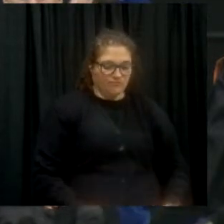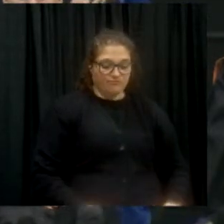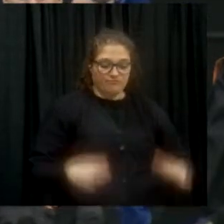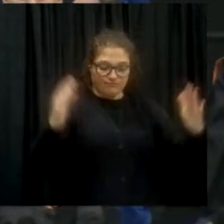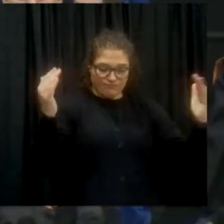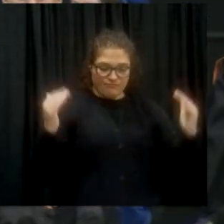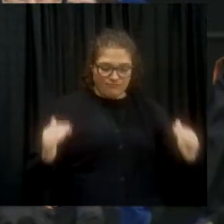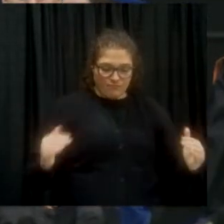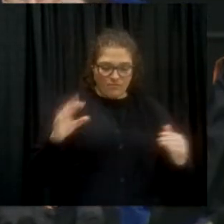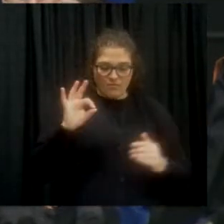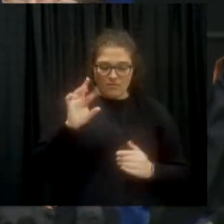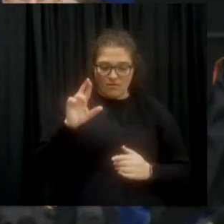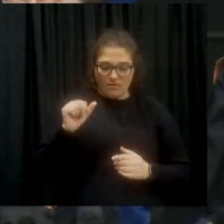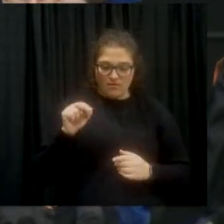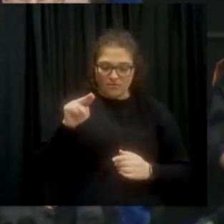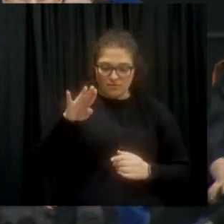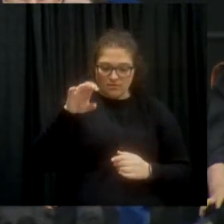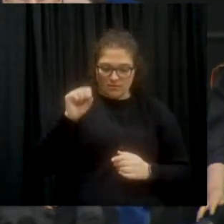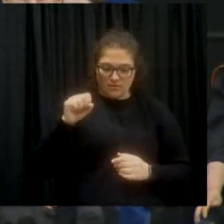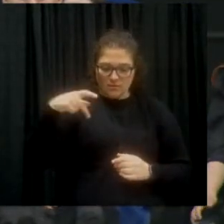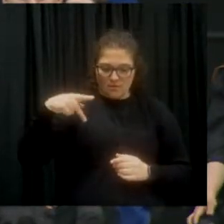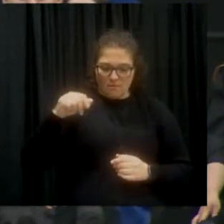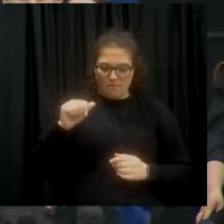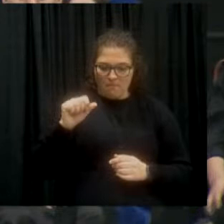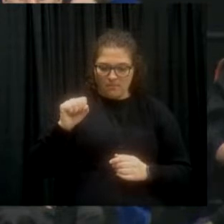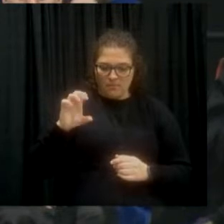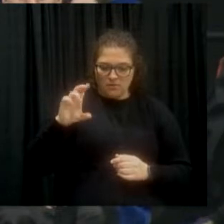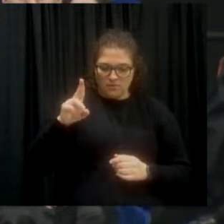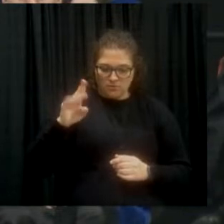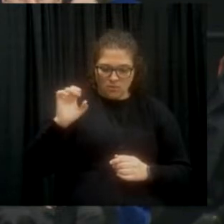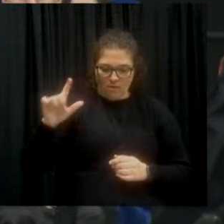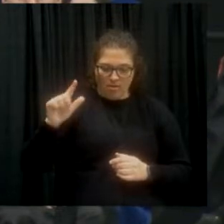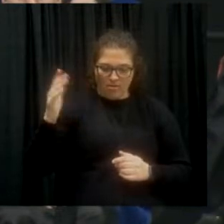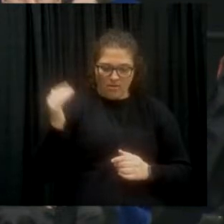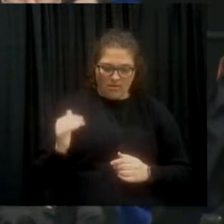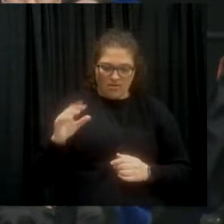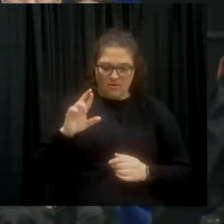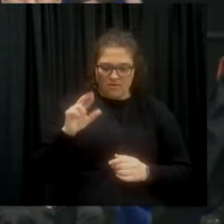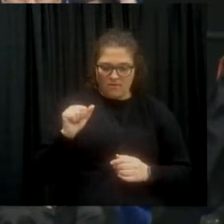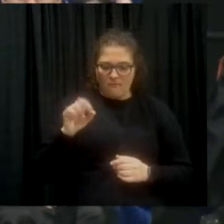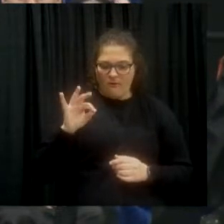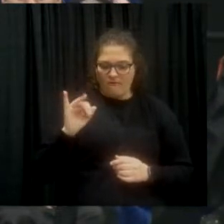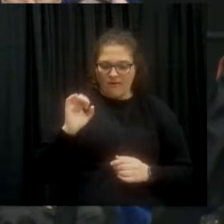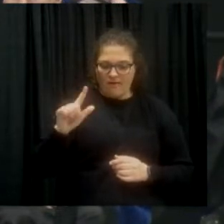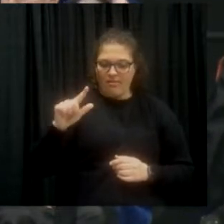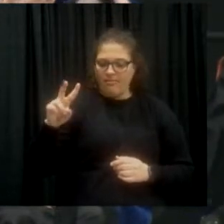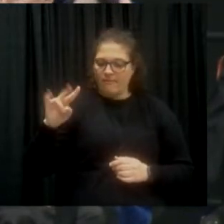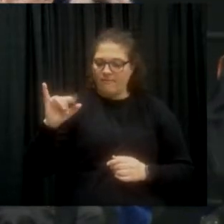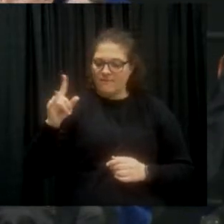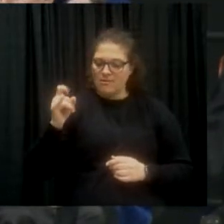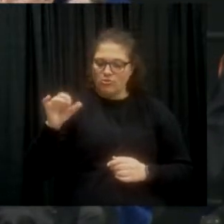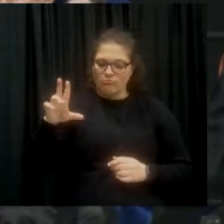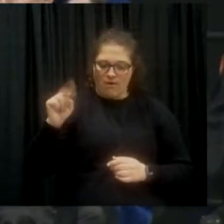Next up, we have Francis Pasquale and Rafael Villaron.